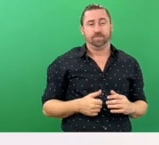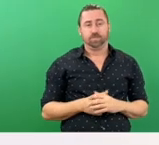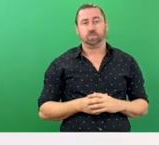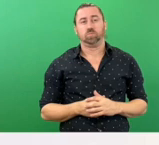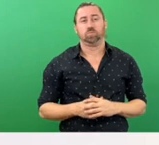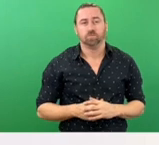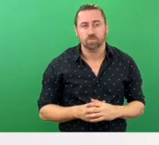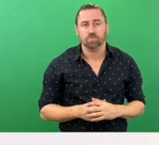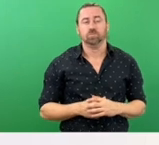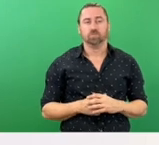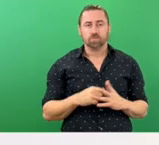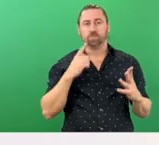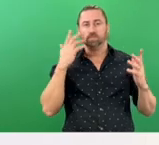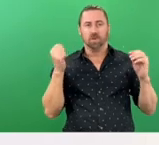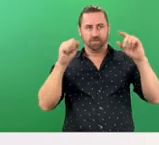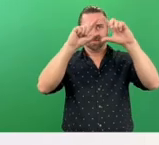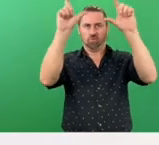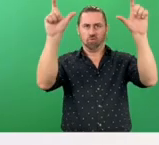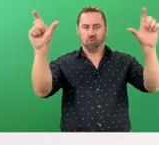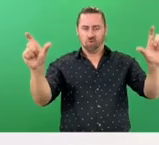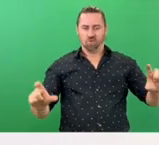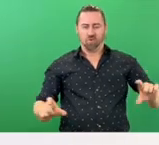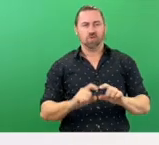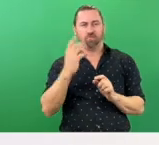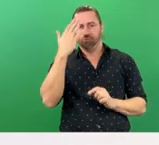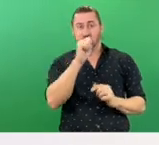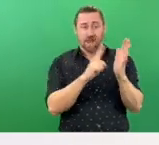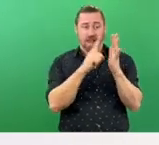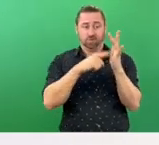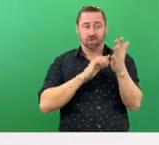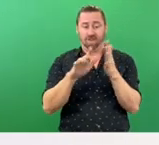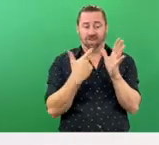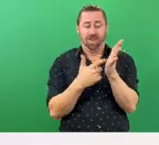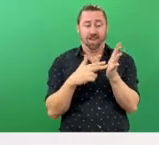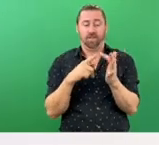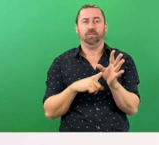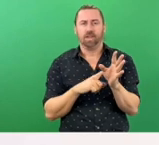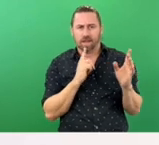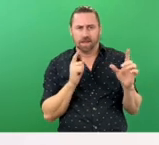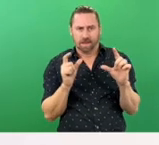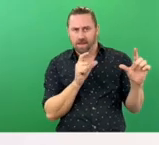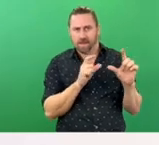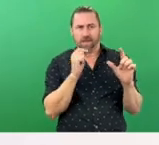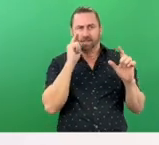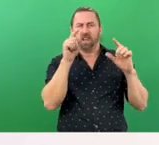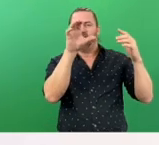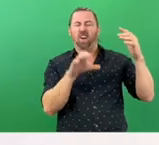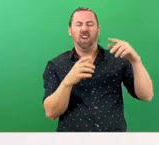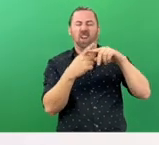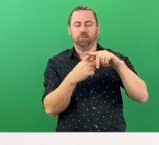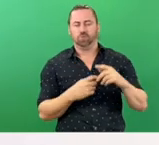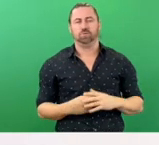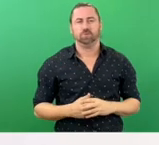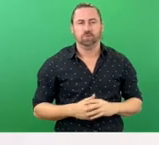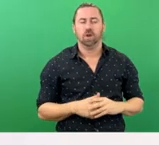I've got this wonderful carved mirror by L.J. Harvey, and I'll move over a little bit so you can see the full citation